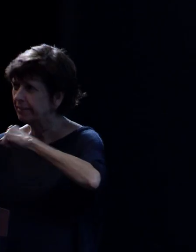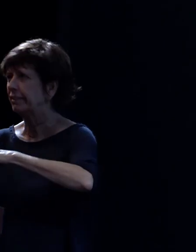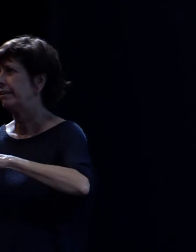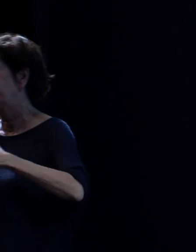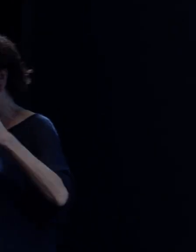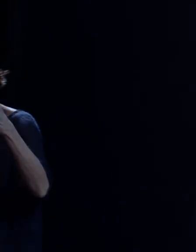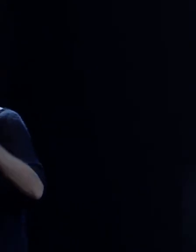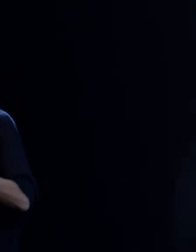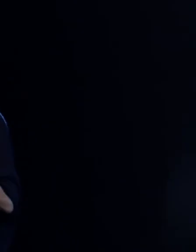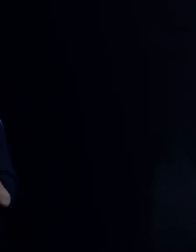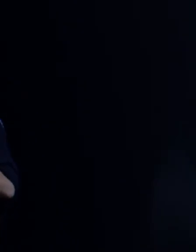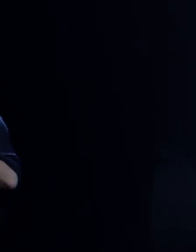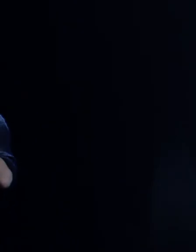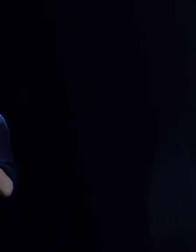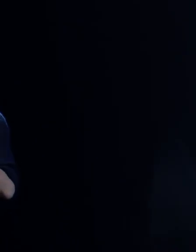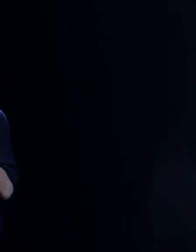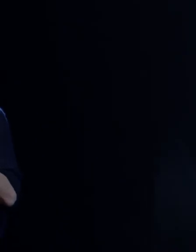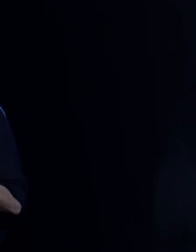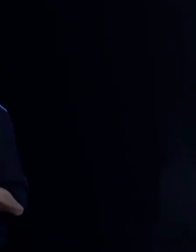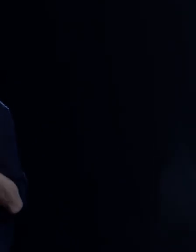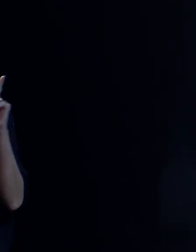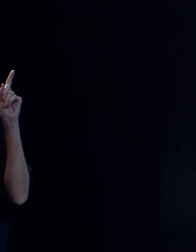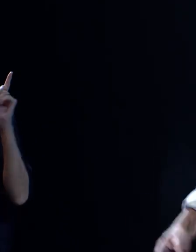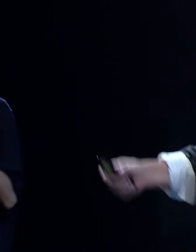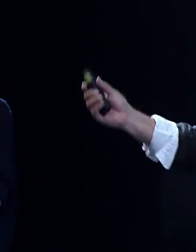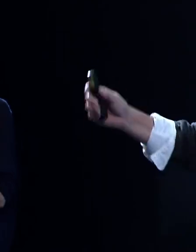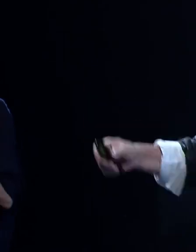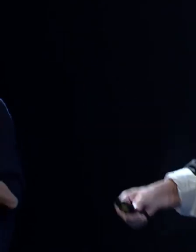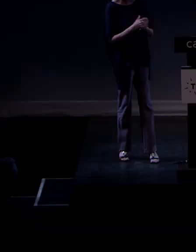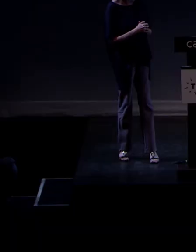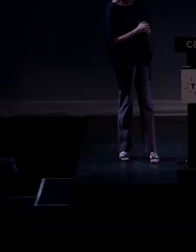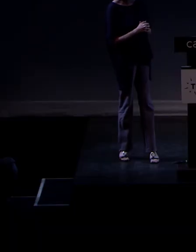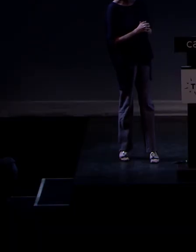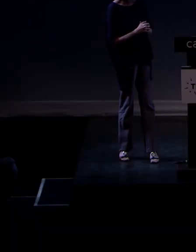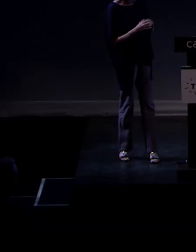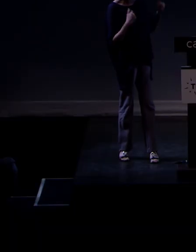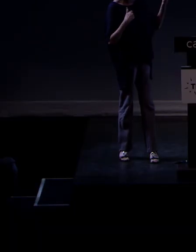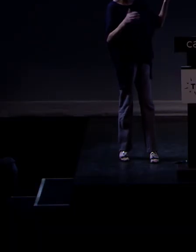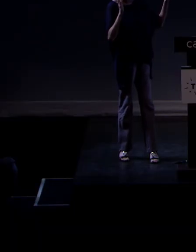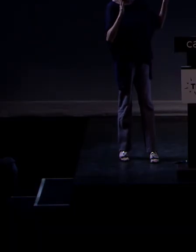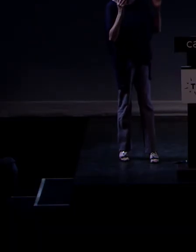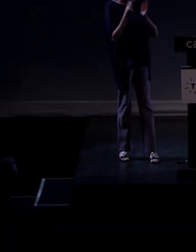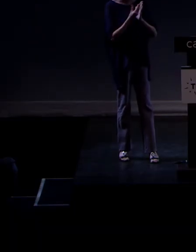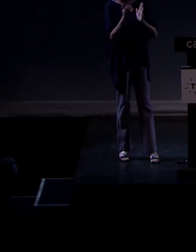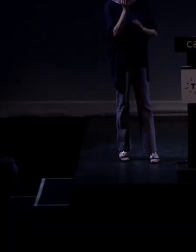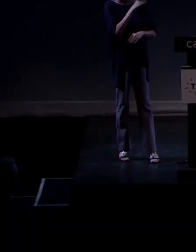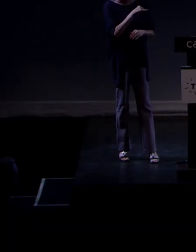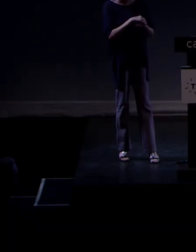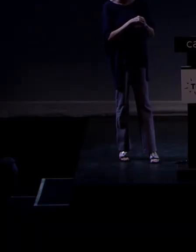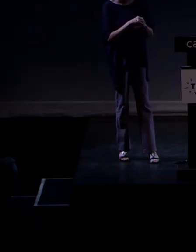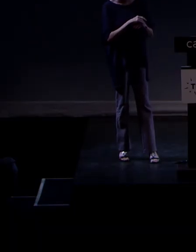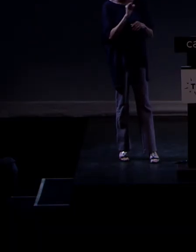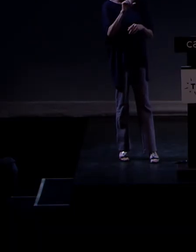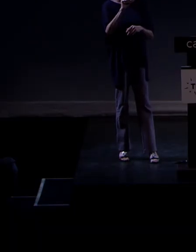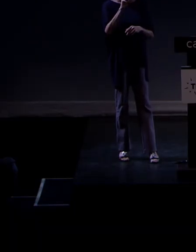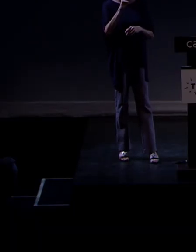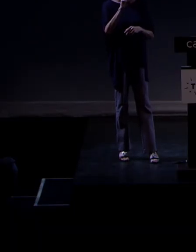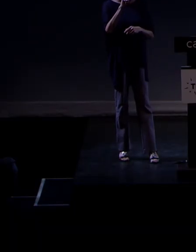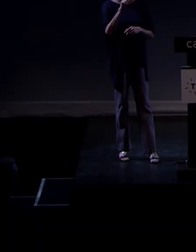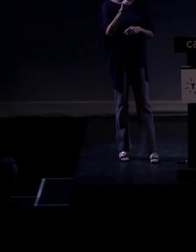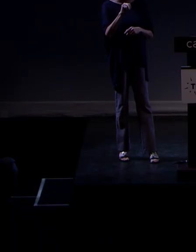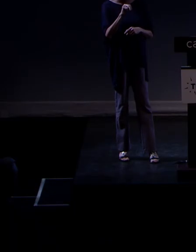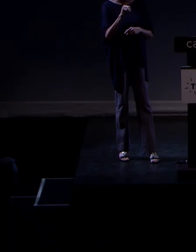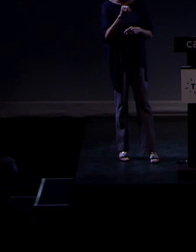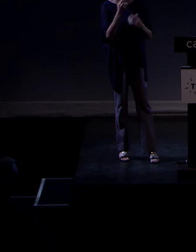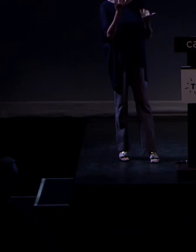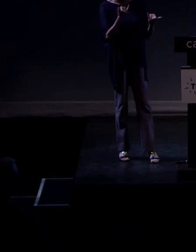people. You know, I used to buy these things. I had a level. I think I paid for, these are late prices from Amazon. But now I get it all for